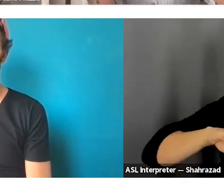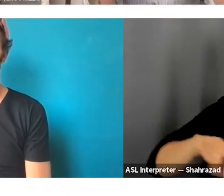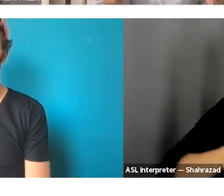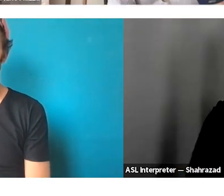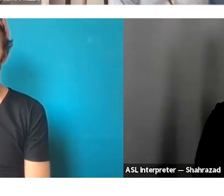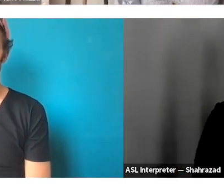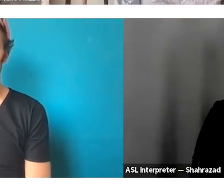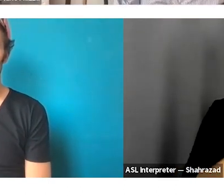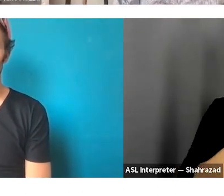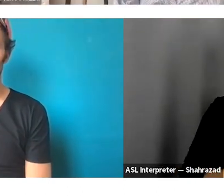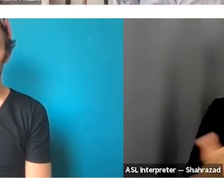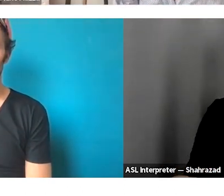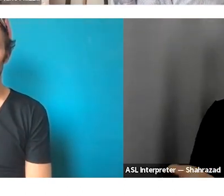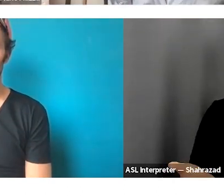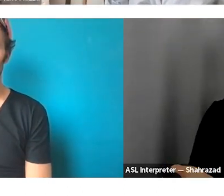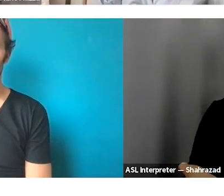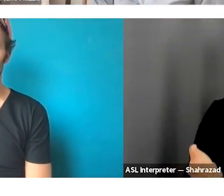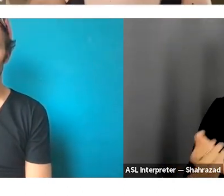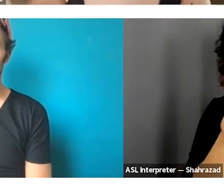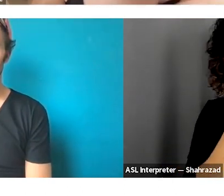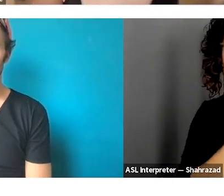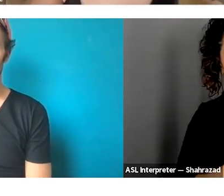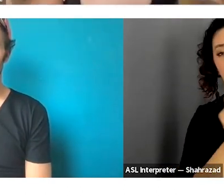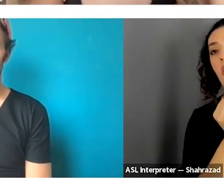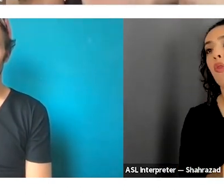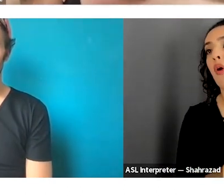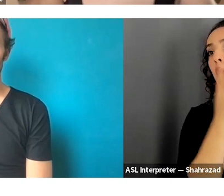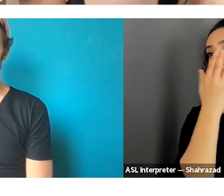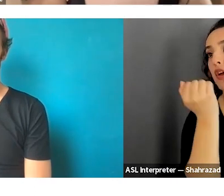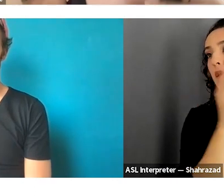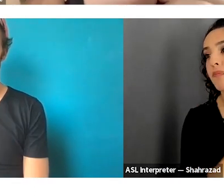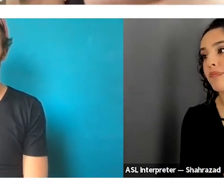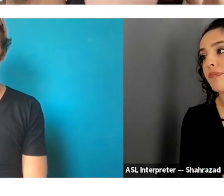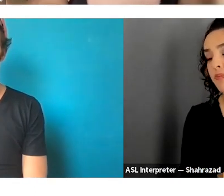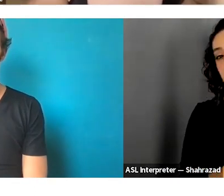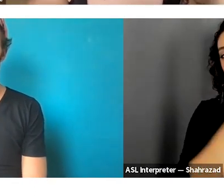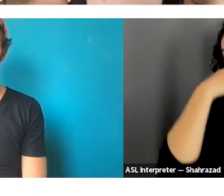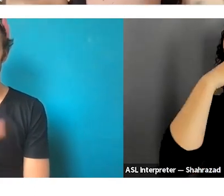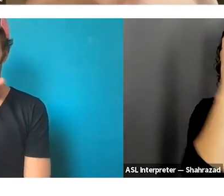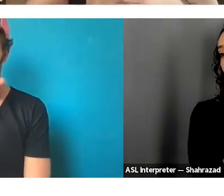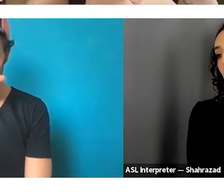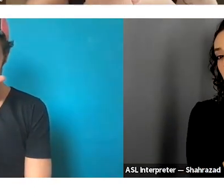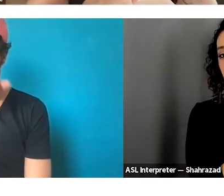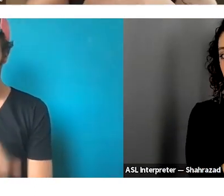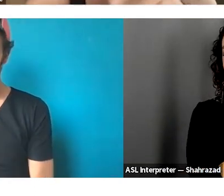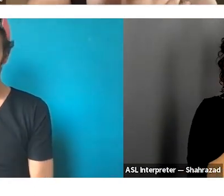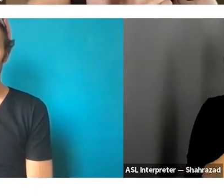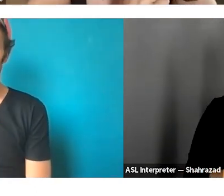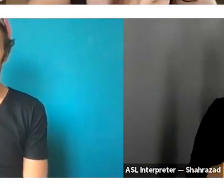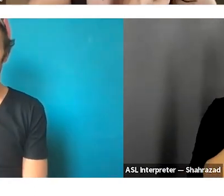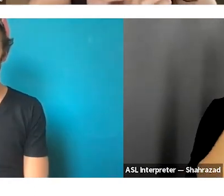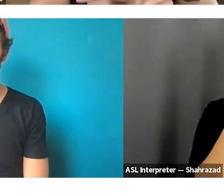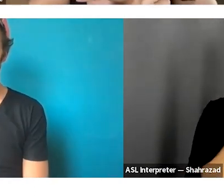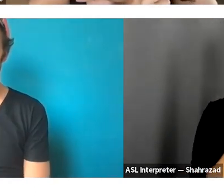like right? Like, I mean, like people just toss it and they're like, it stinks or whatever. Or for instance, you were saying the other day when we